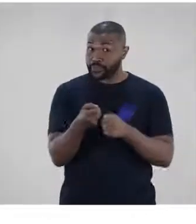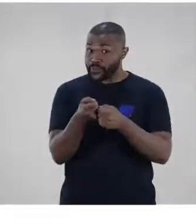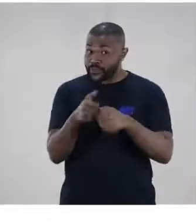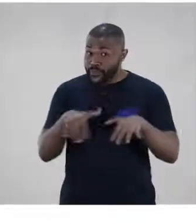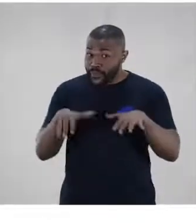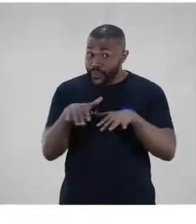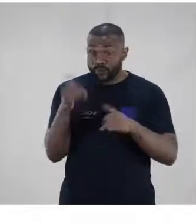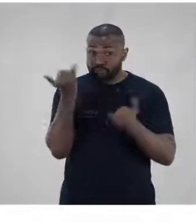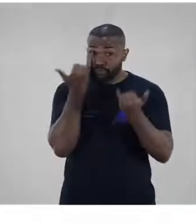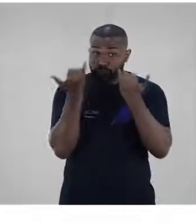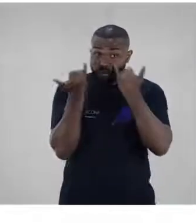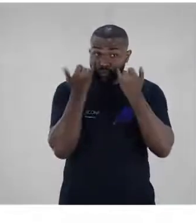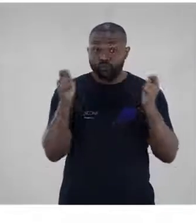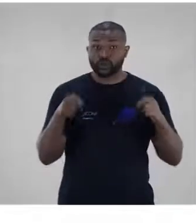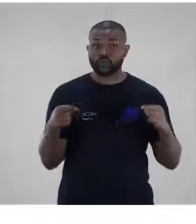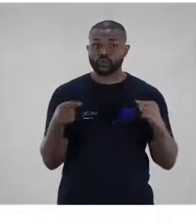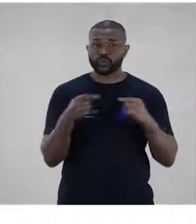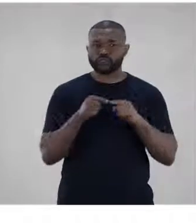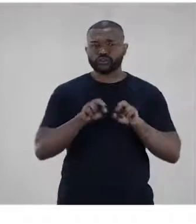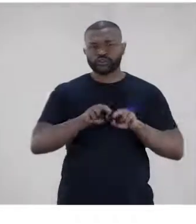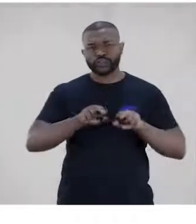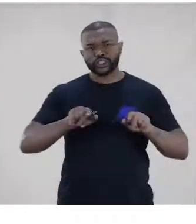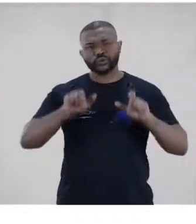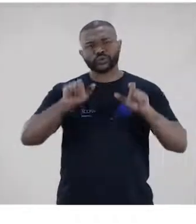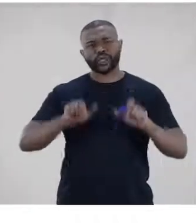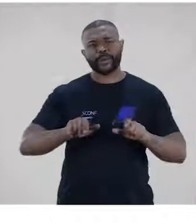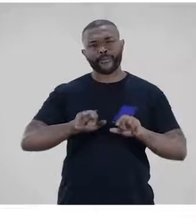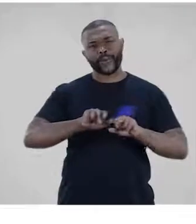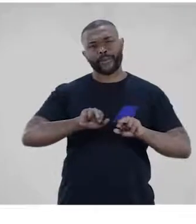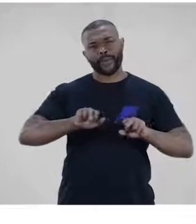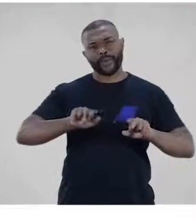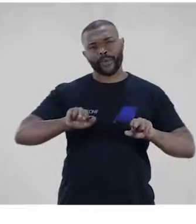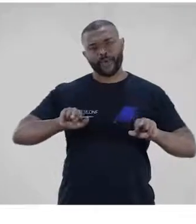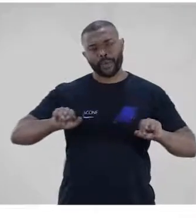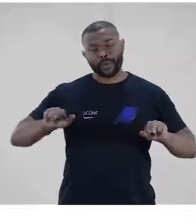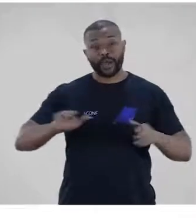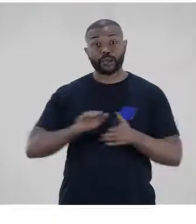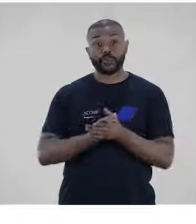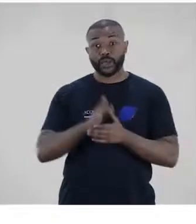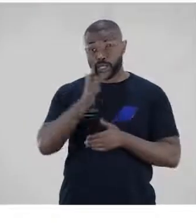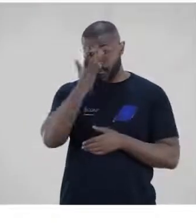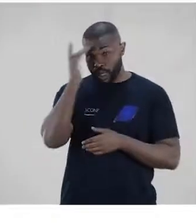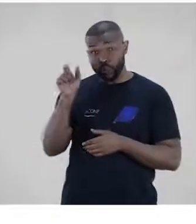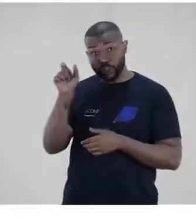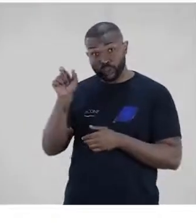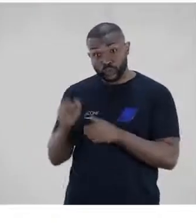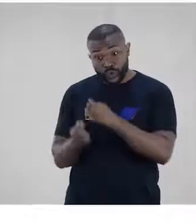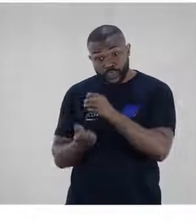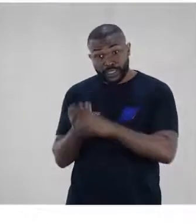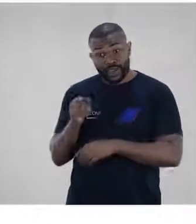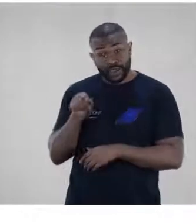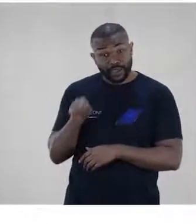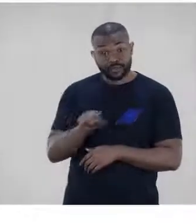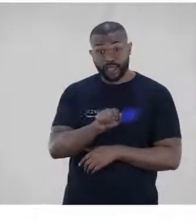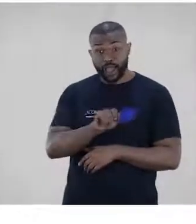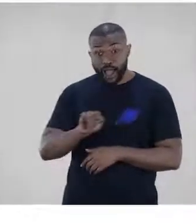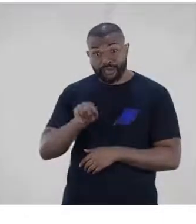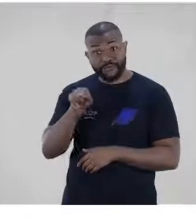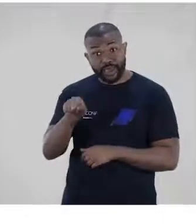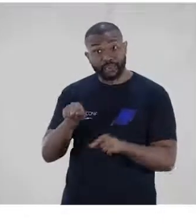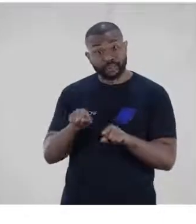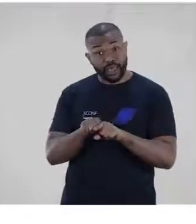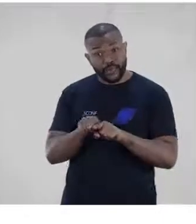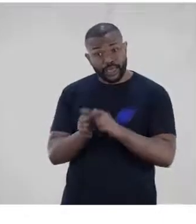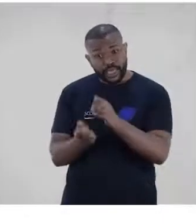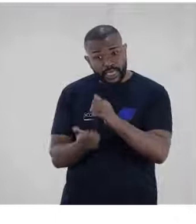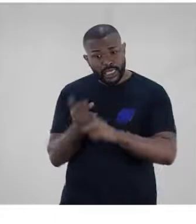from different places and start emerging kind of this intelligence by composition of the data. This is a